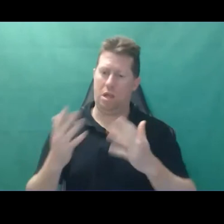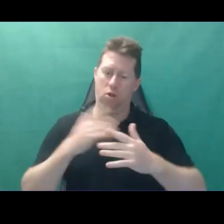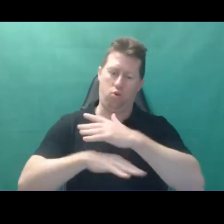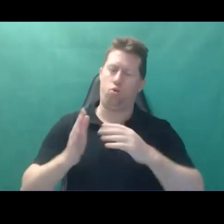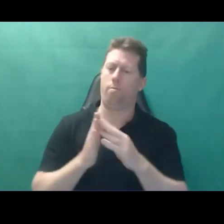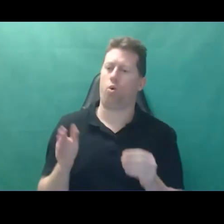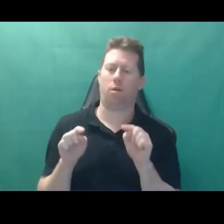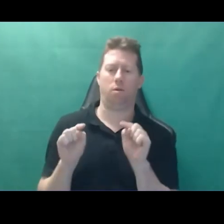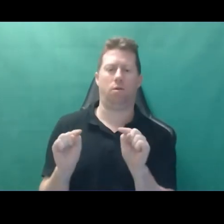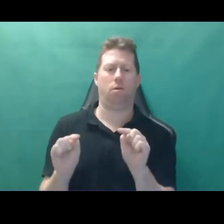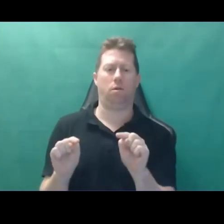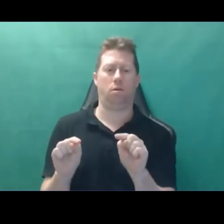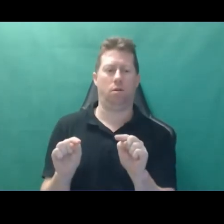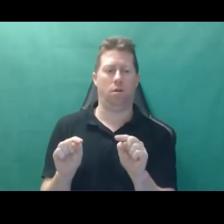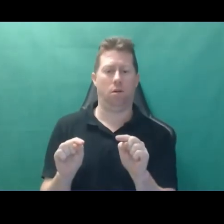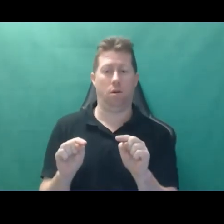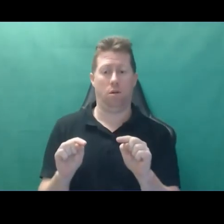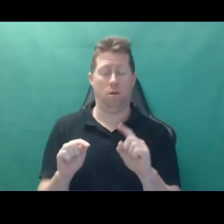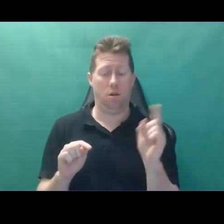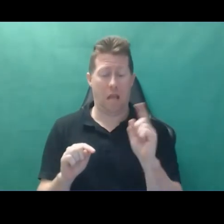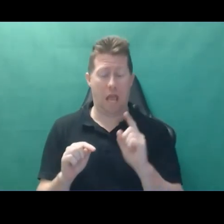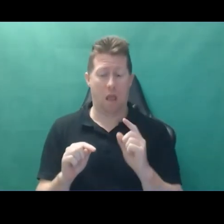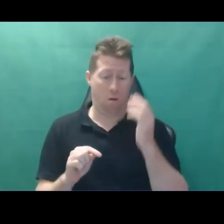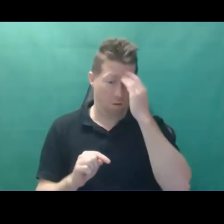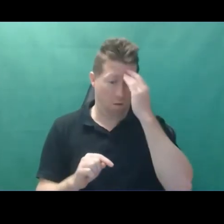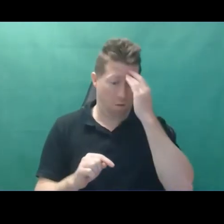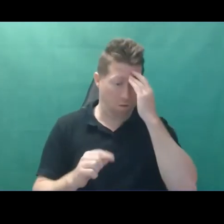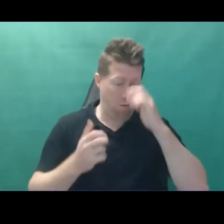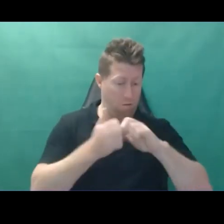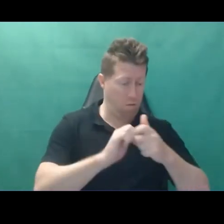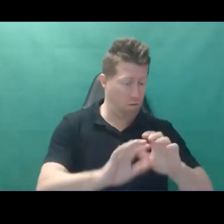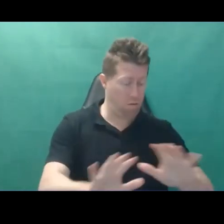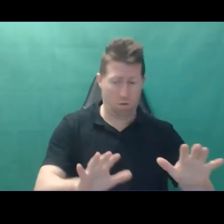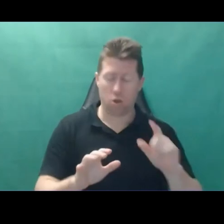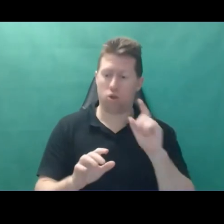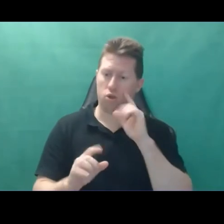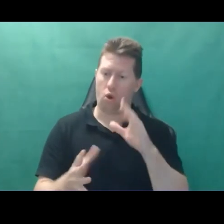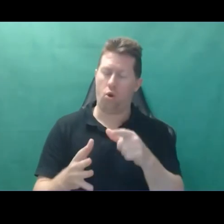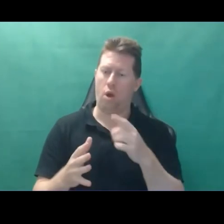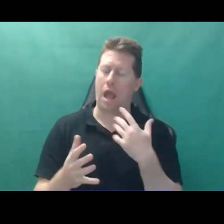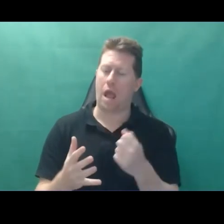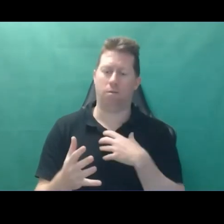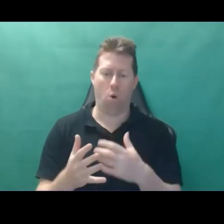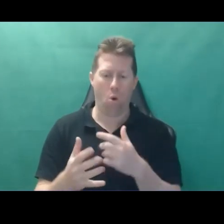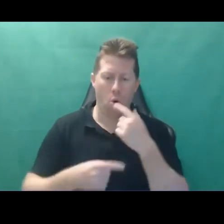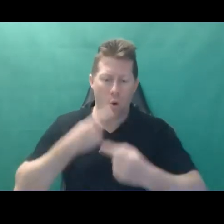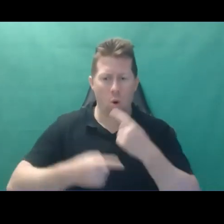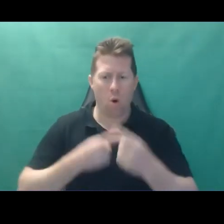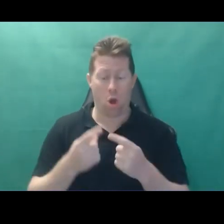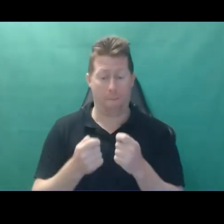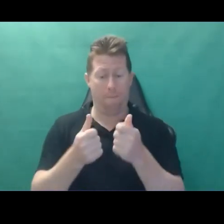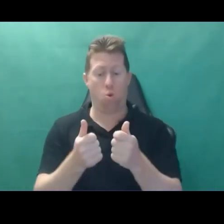And the rise of neurodiversity takes postmodern fragmentation one step further. Just as the postmodern